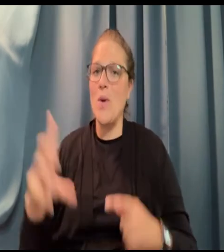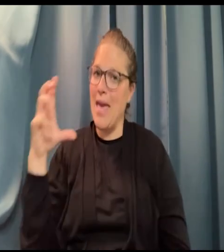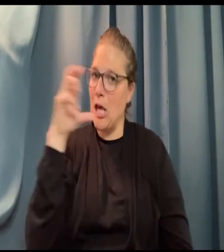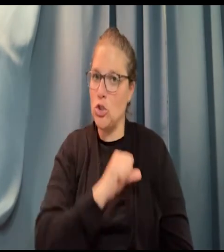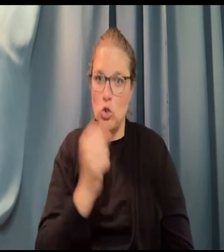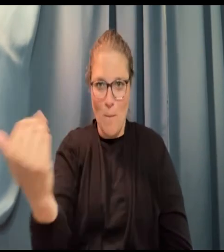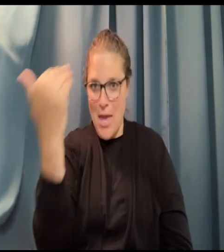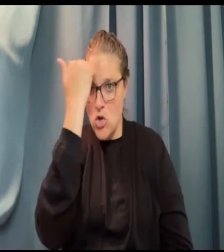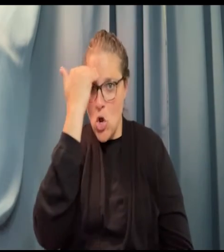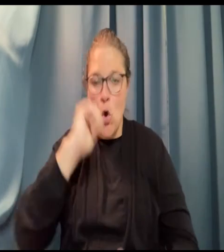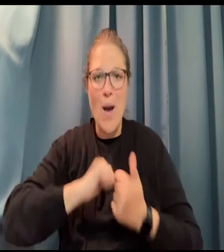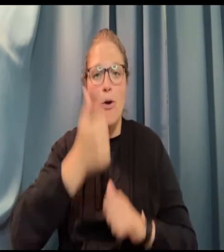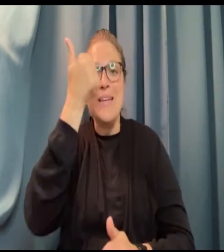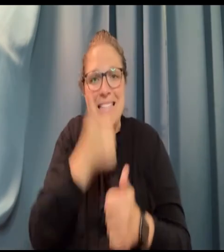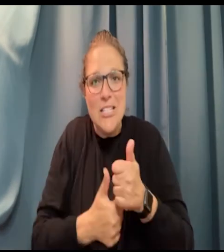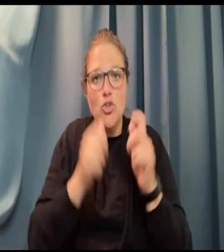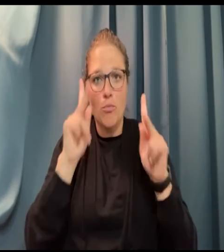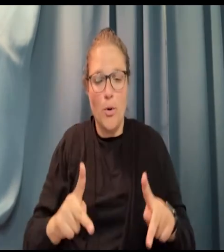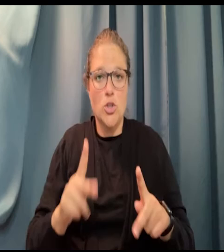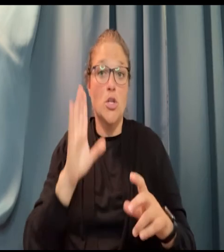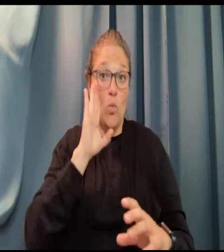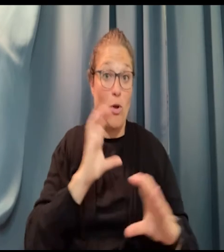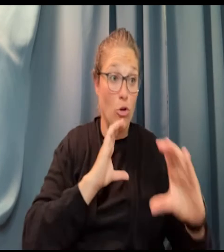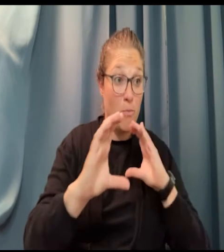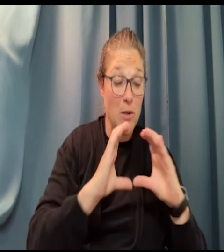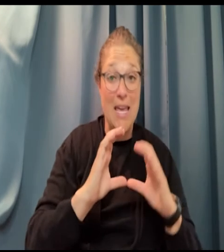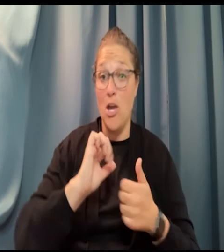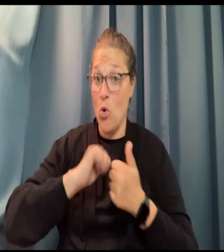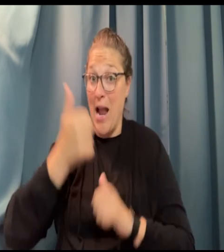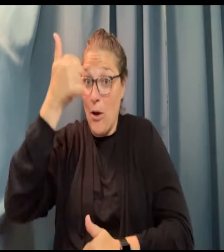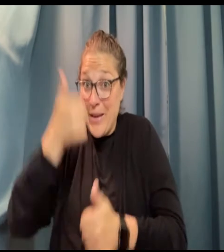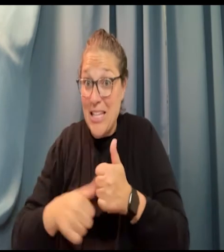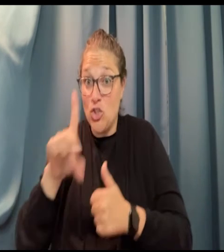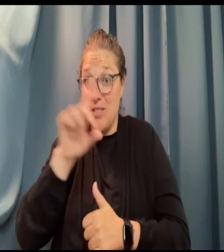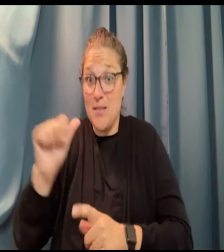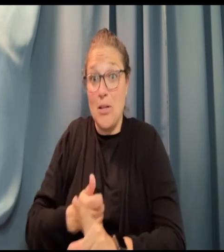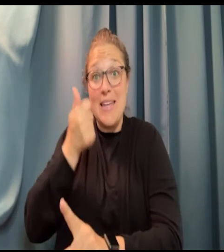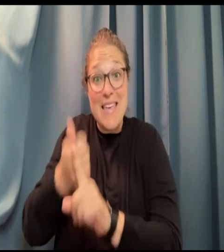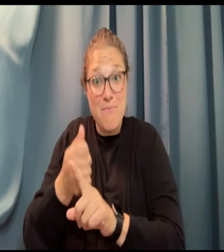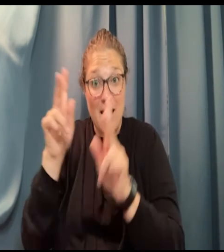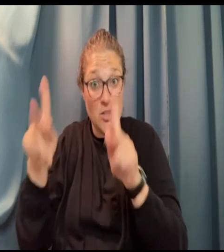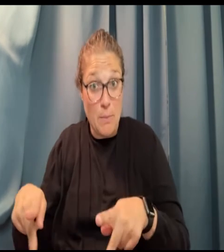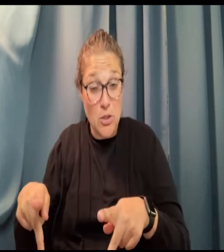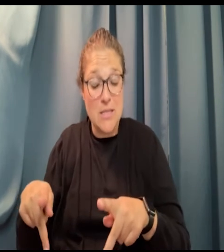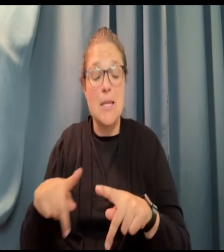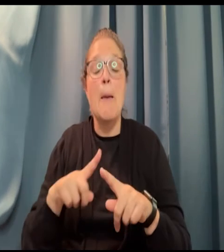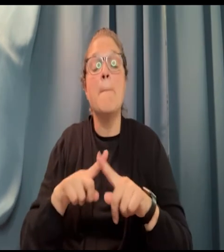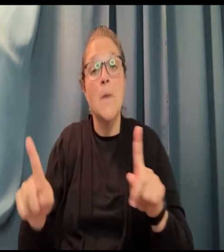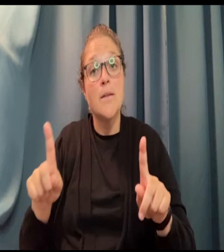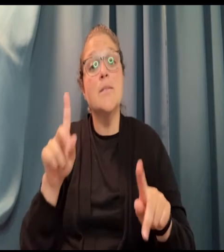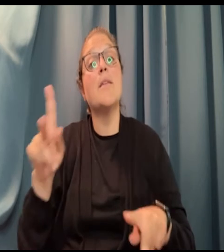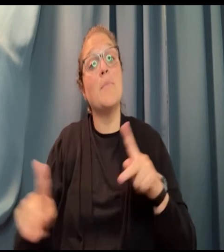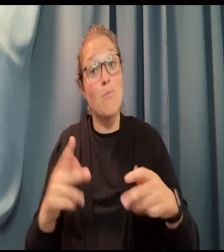can't automatically know how everyone communicates or how every disability affects a person.